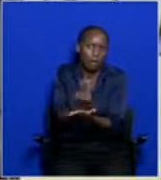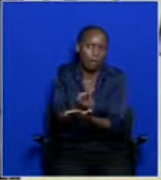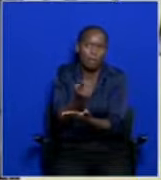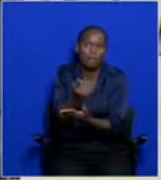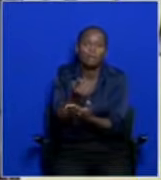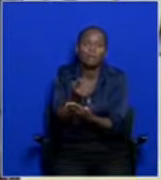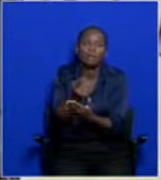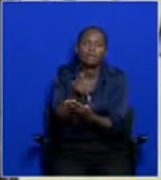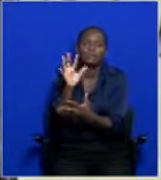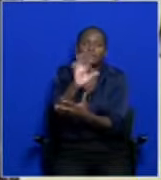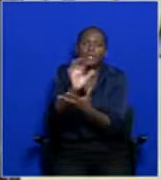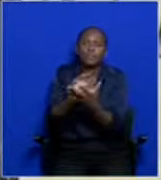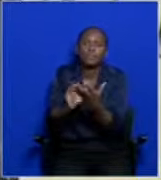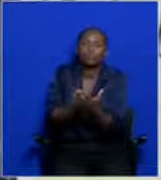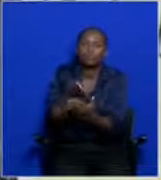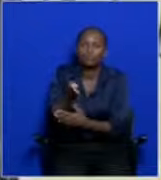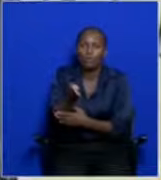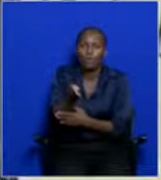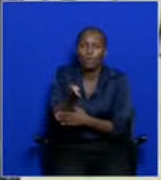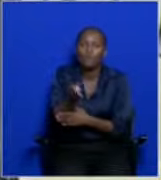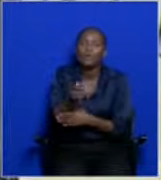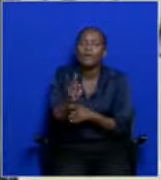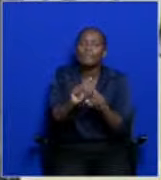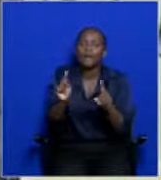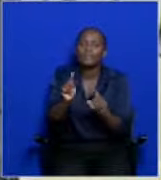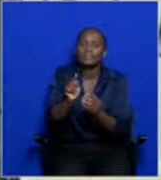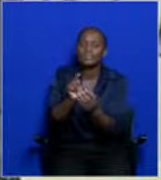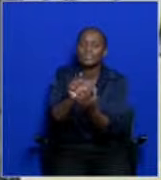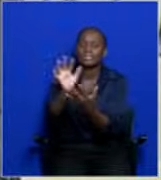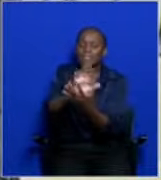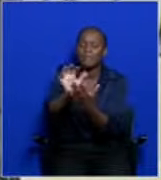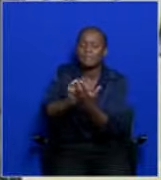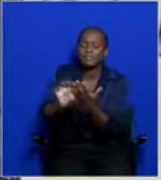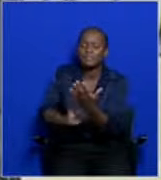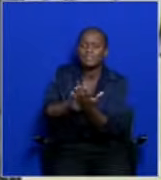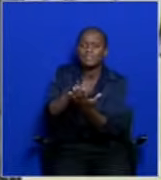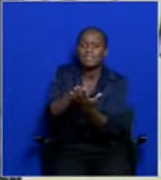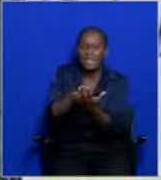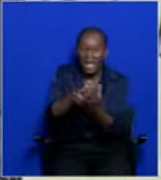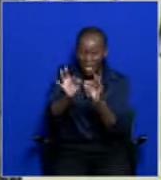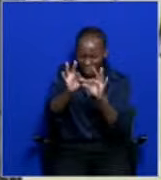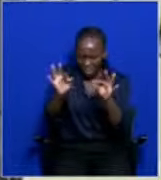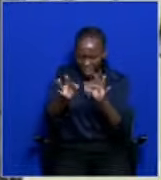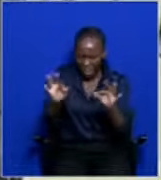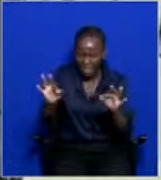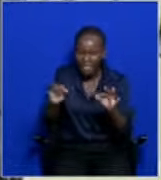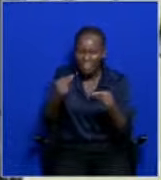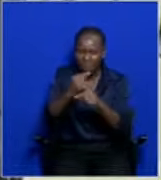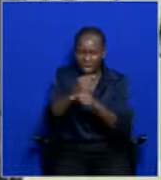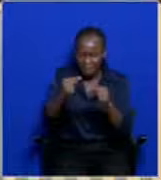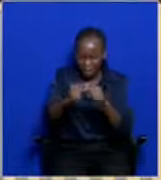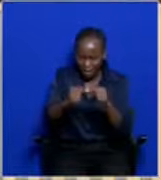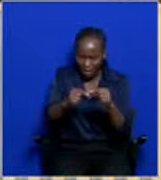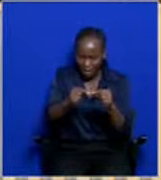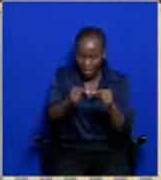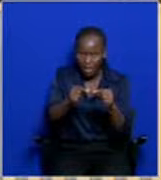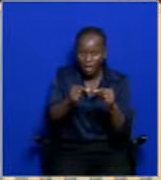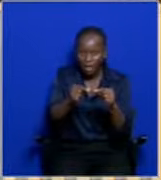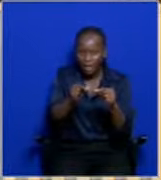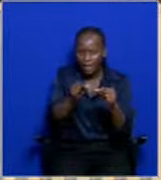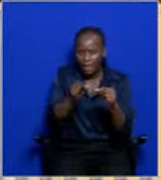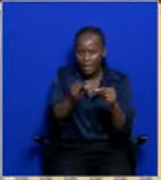grammar errors. So on its way, it lost its meaning. And basically,